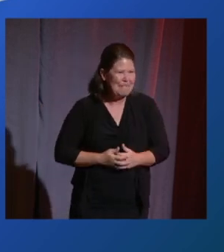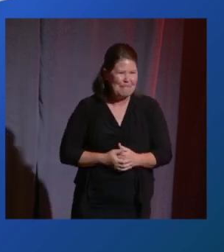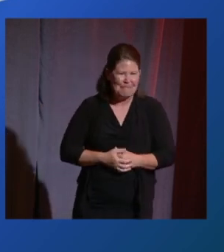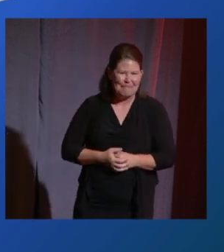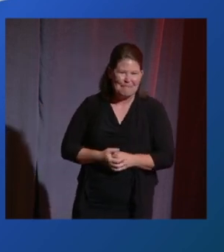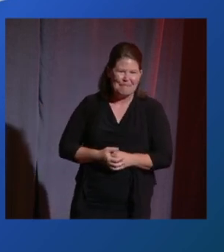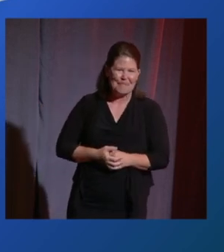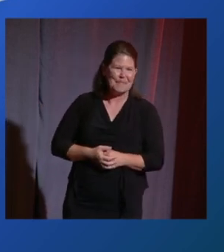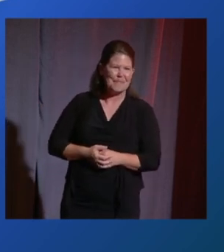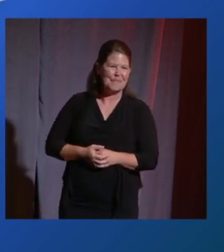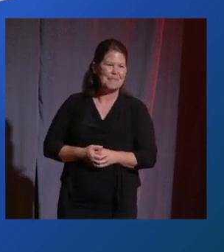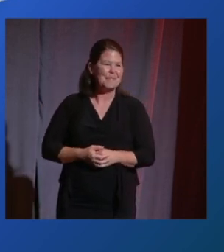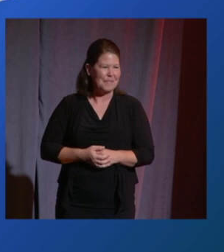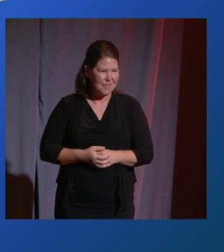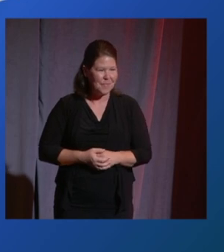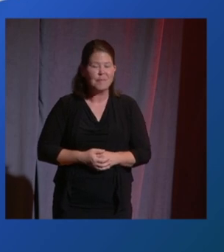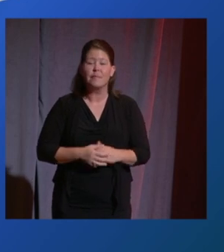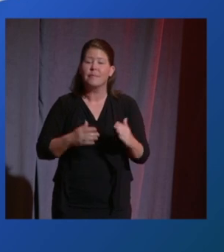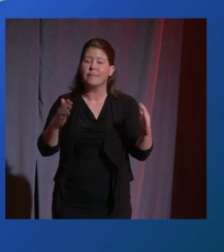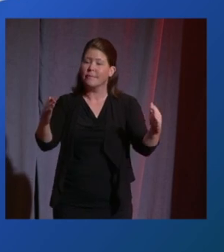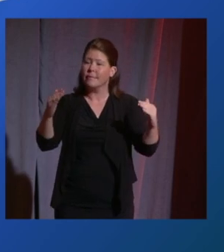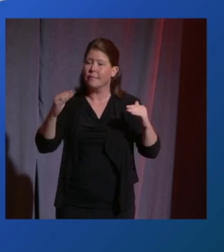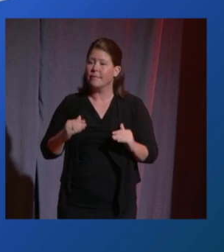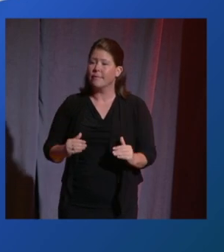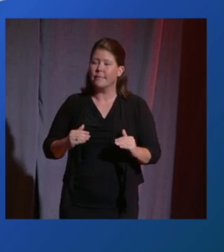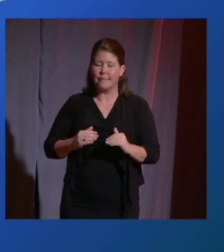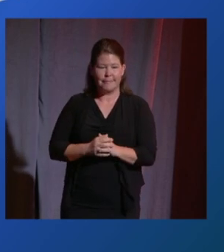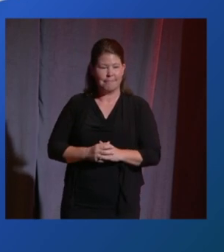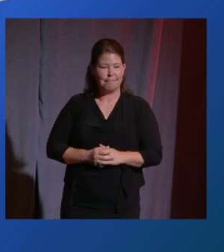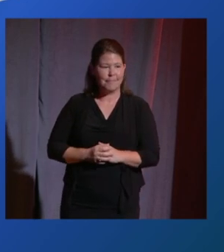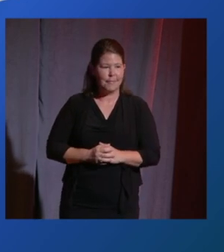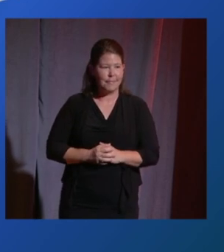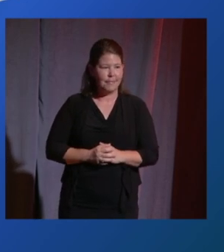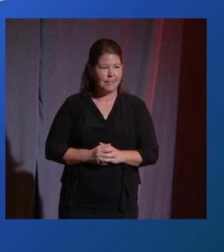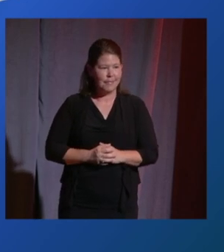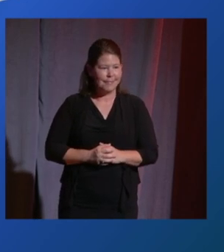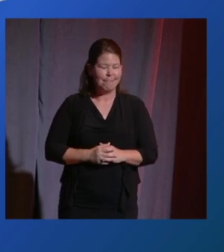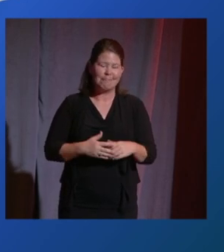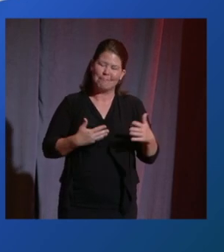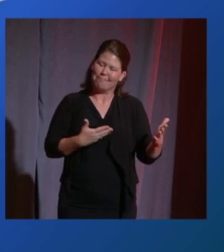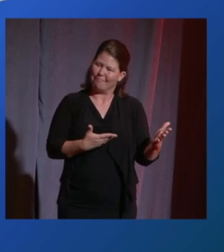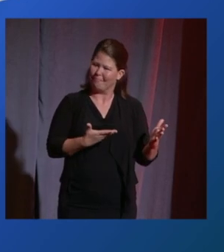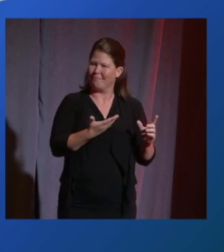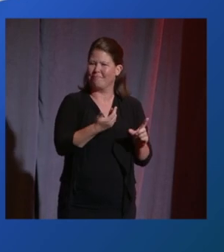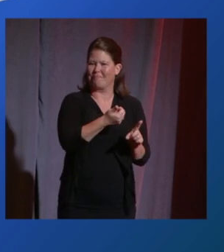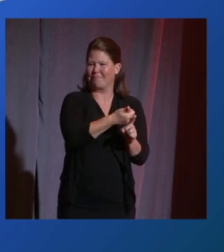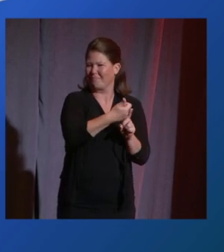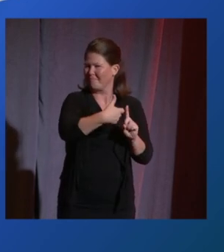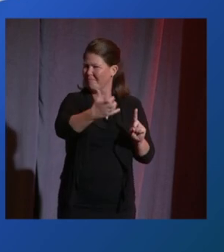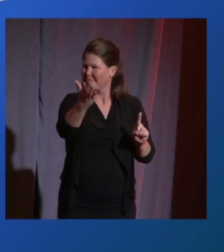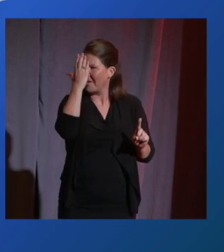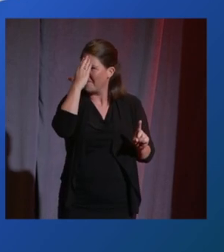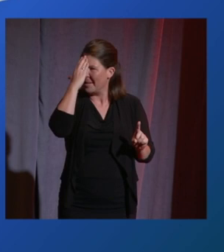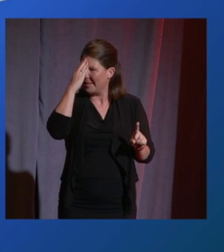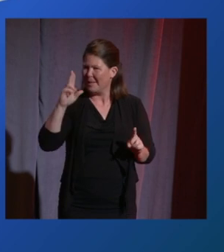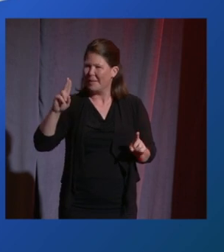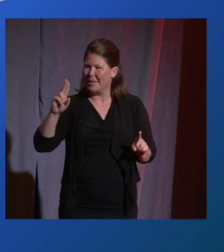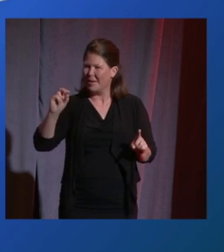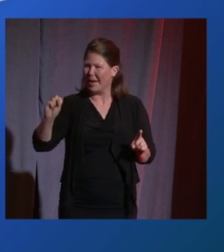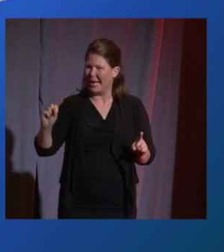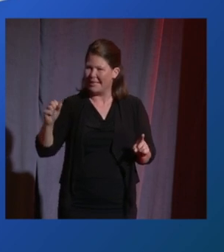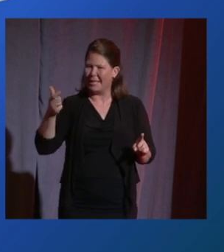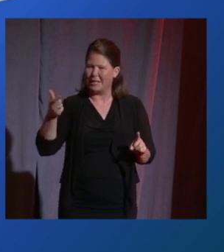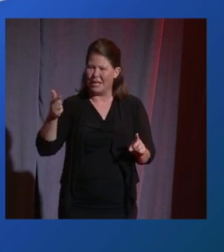you all right next up um not a stranger to the usgif um